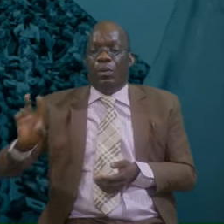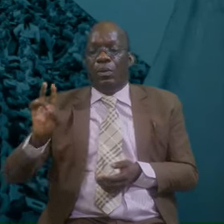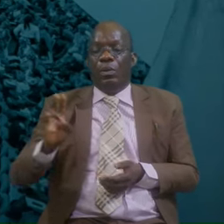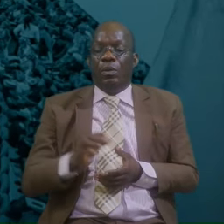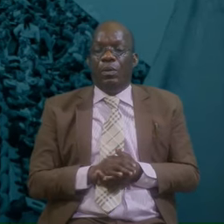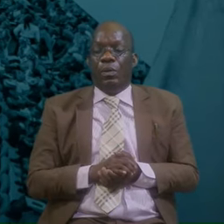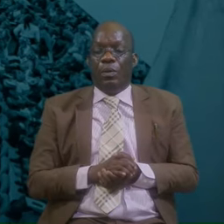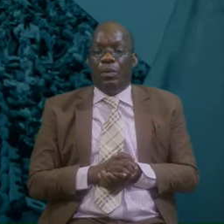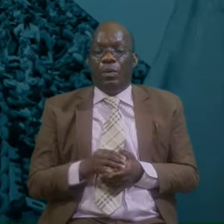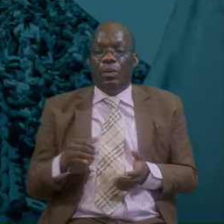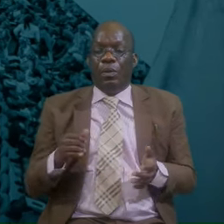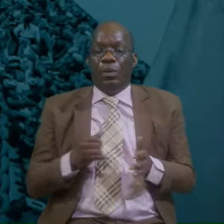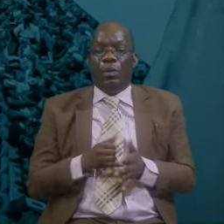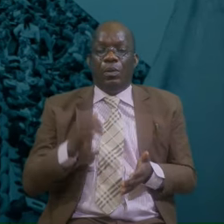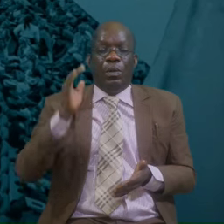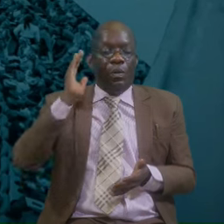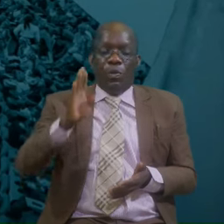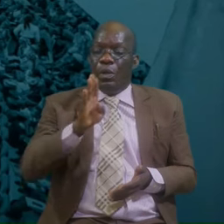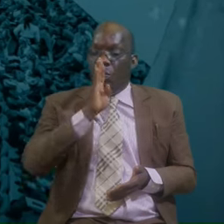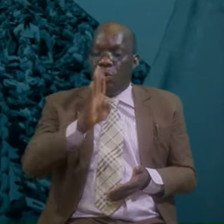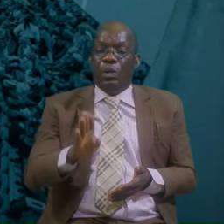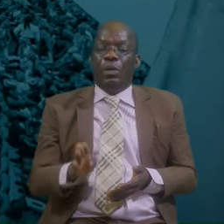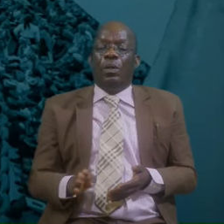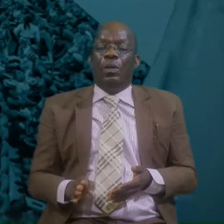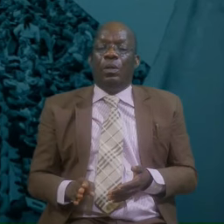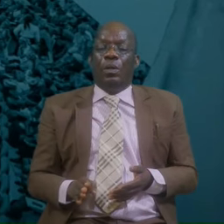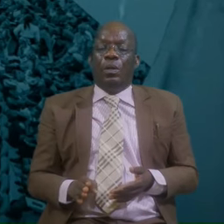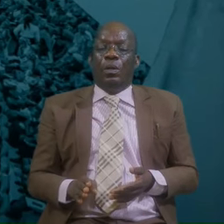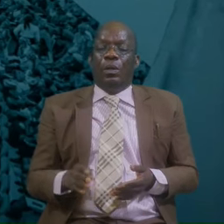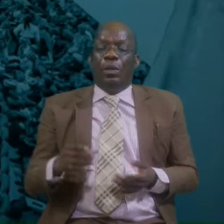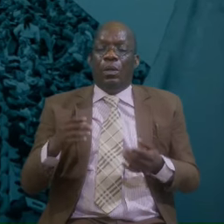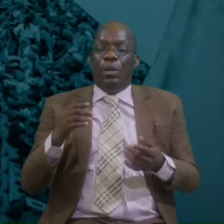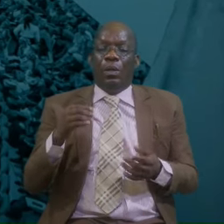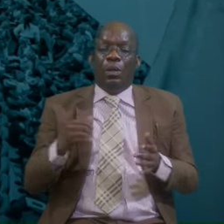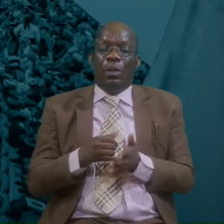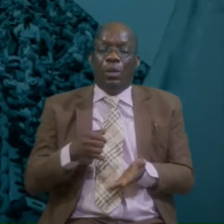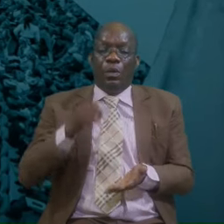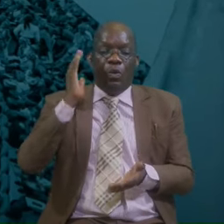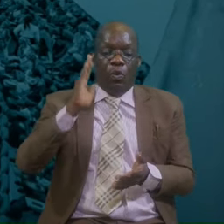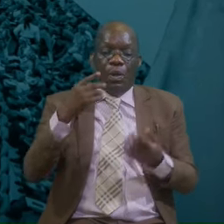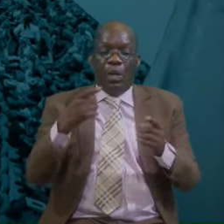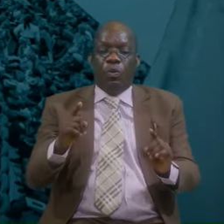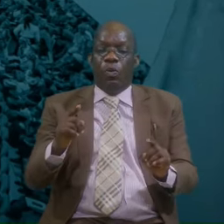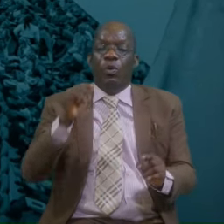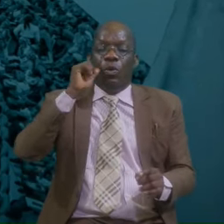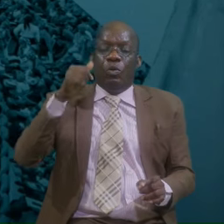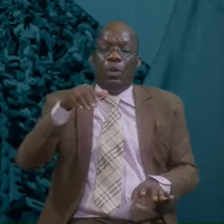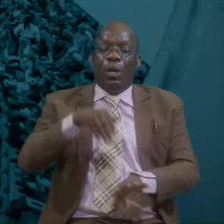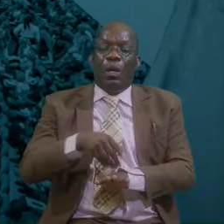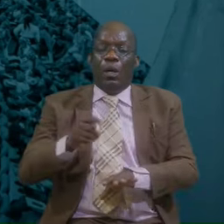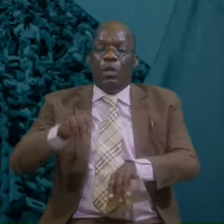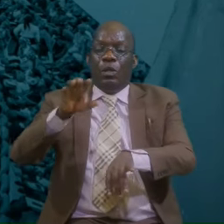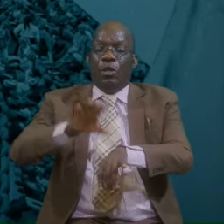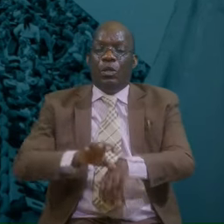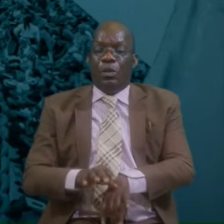It will be taking place tomorrow by 3 p.m. at the Church Men Auditorium, Hall